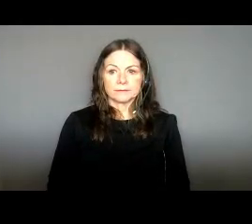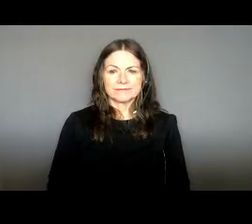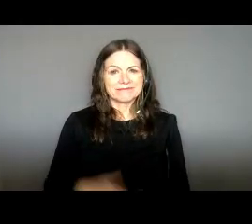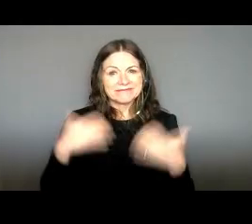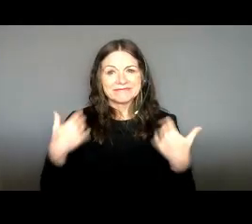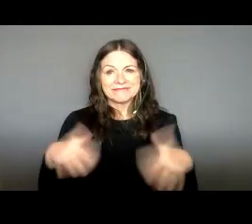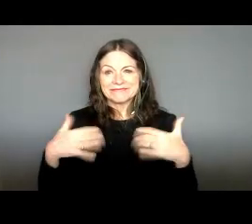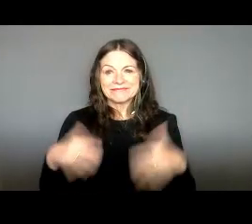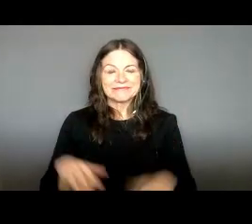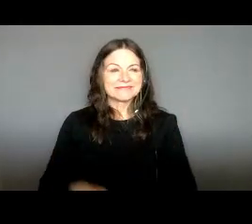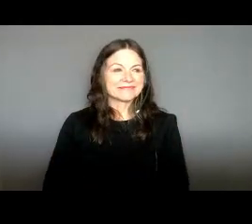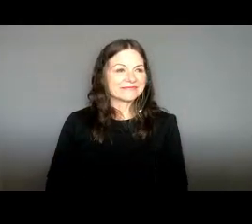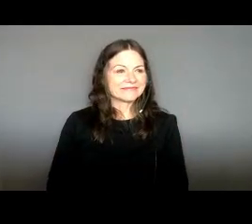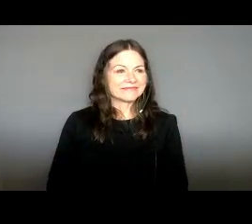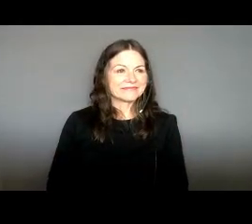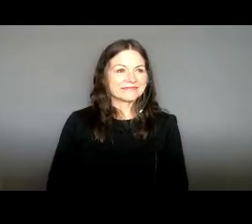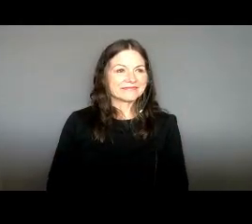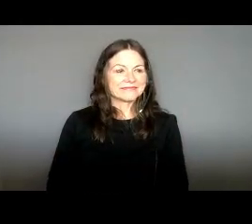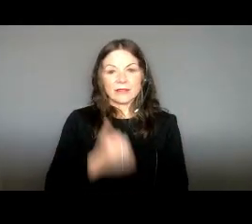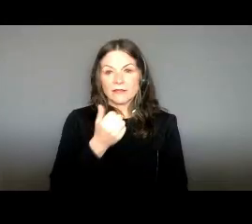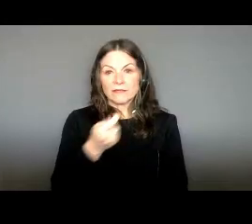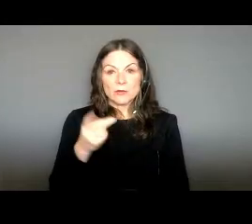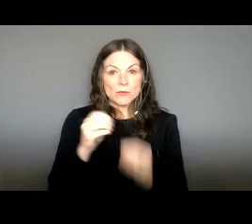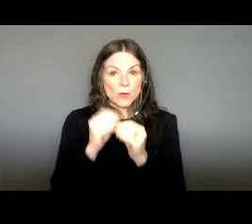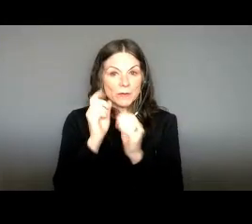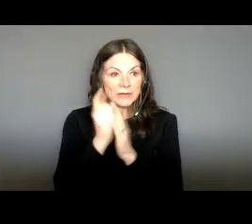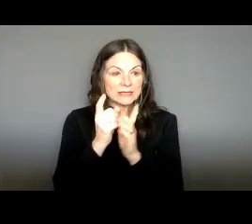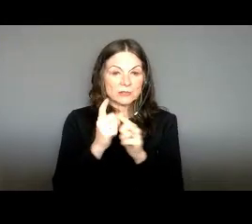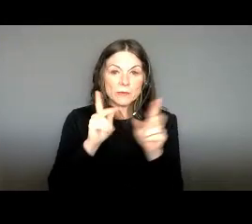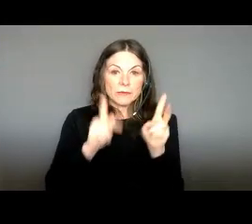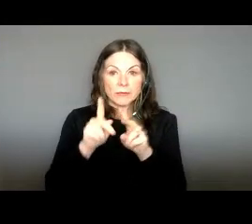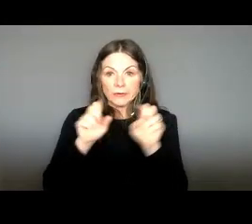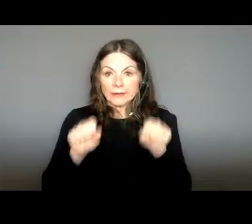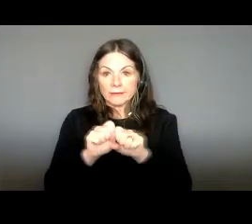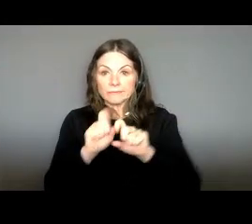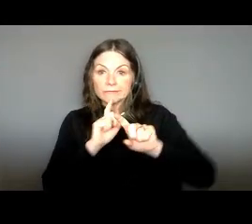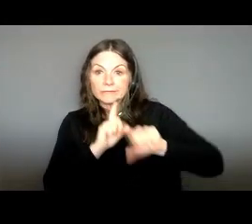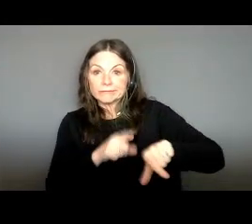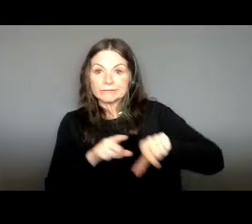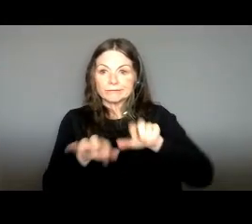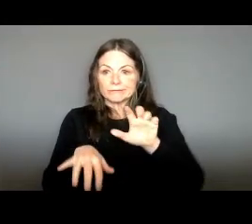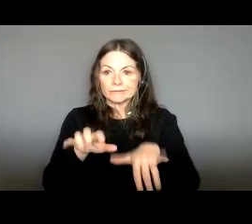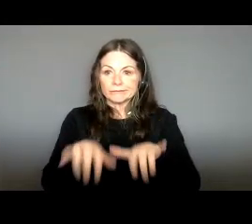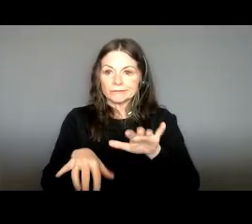Wonderful. Let's give a couple of more minutes in responses.